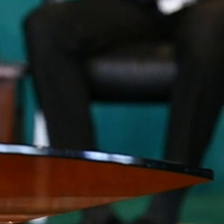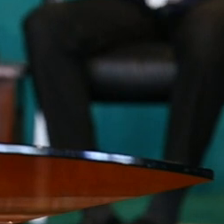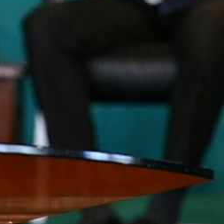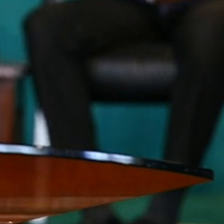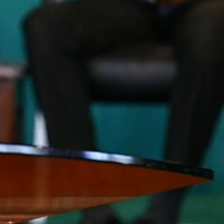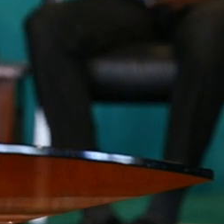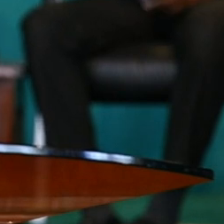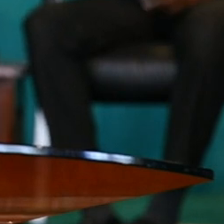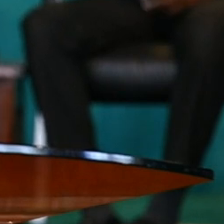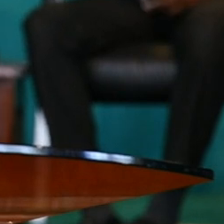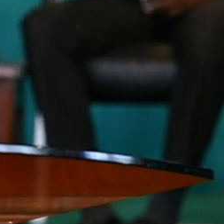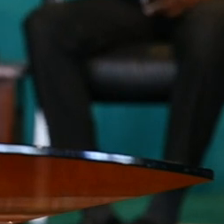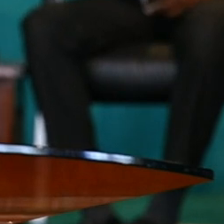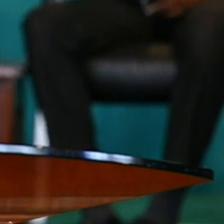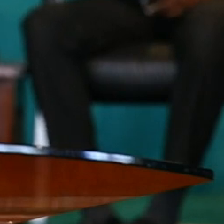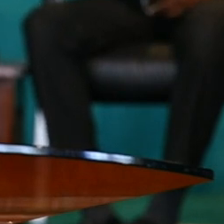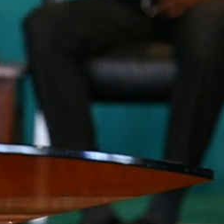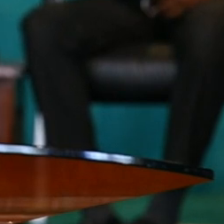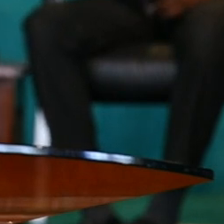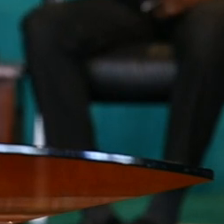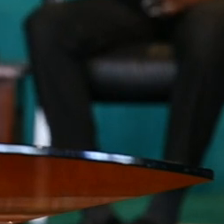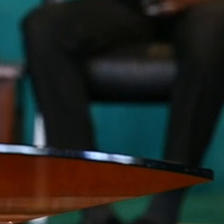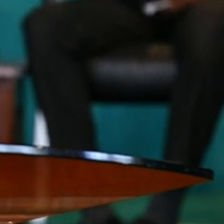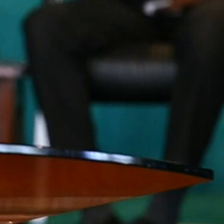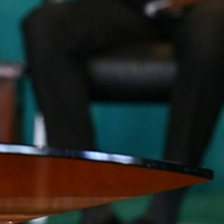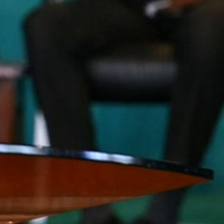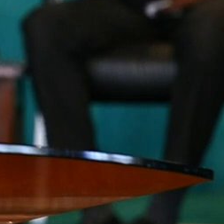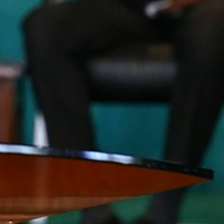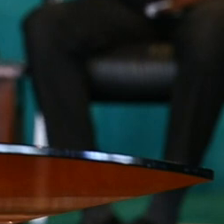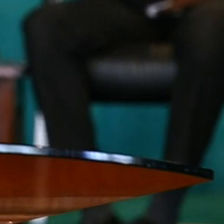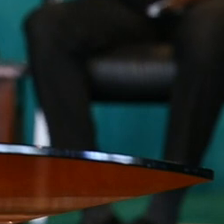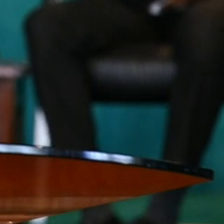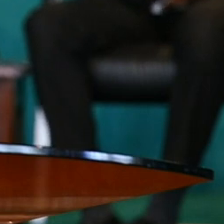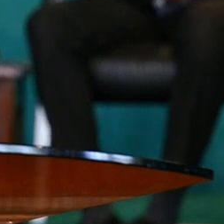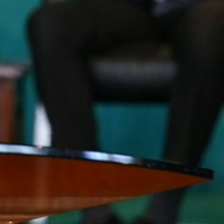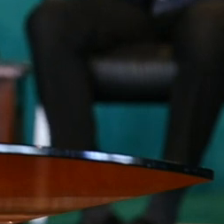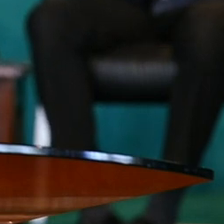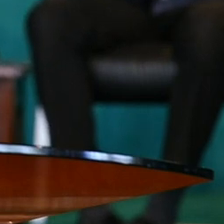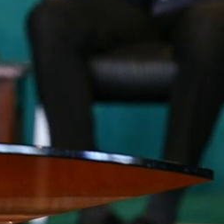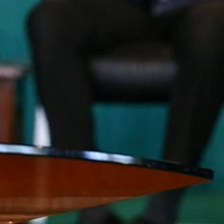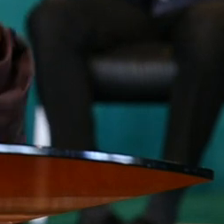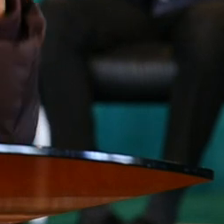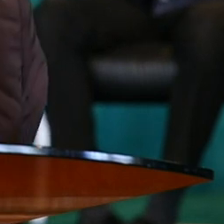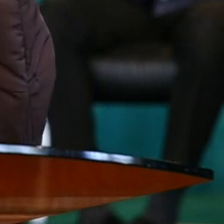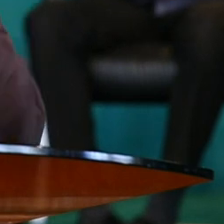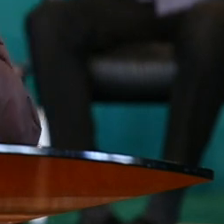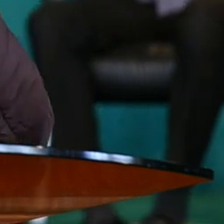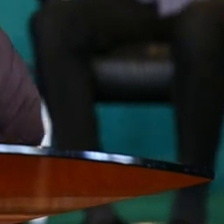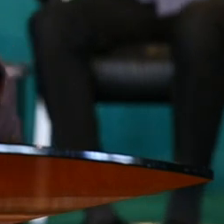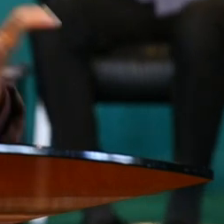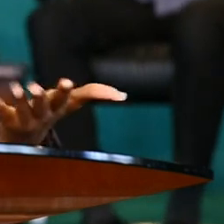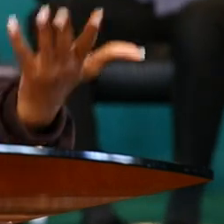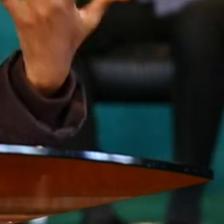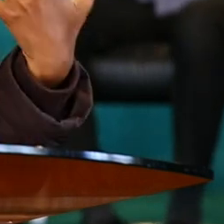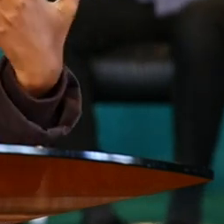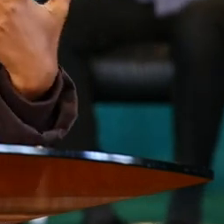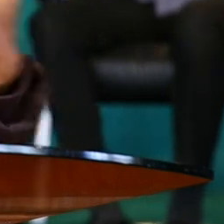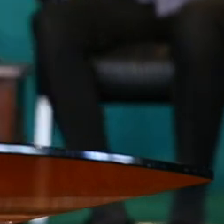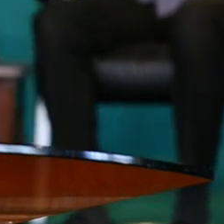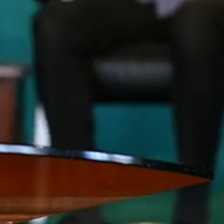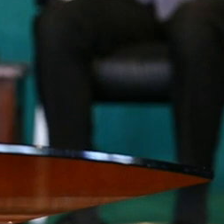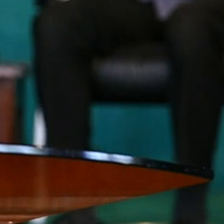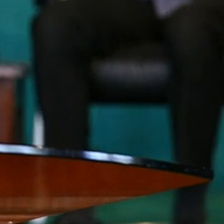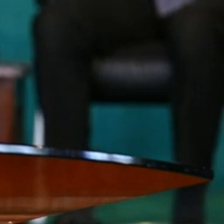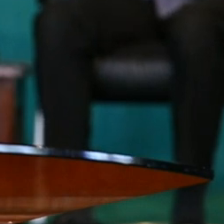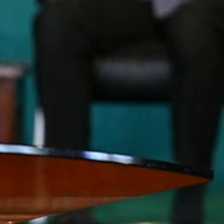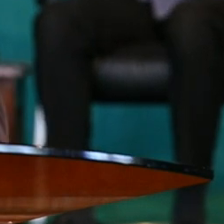2023. In this week, we have Baraka in the mission story, Amy and Ariana, and in the orchestra, we have Amy and